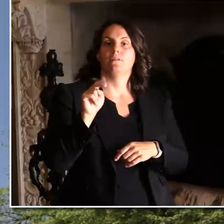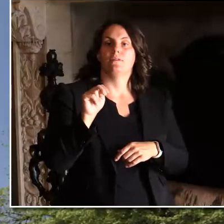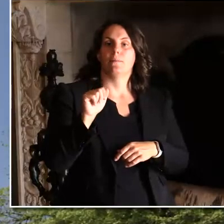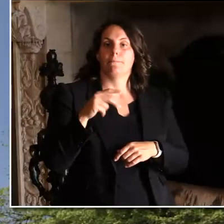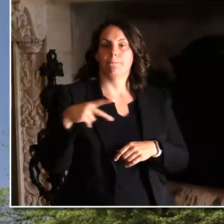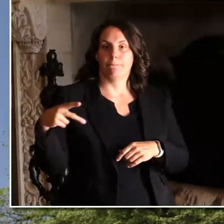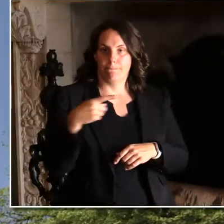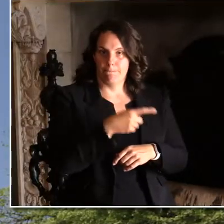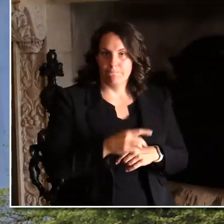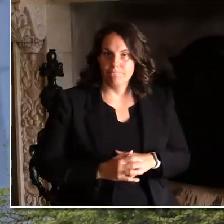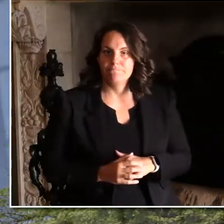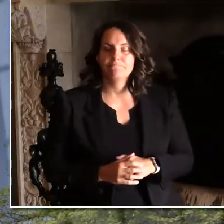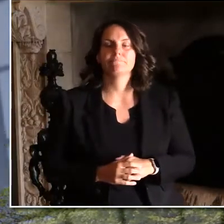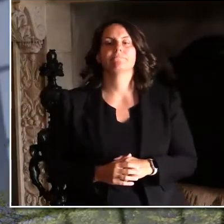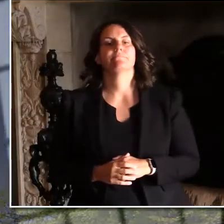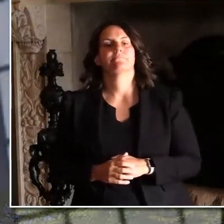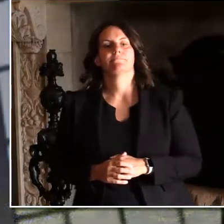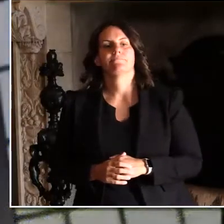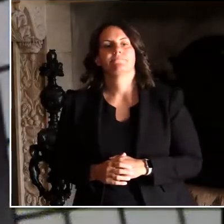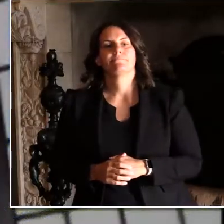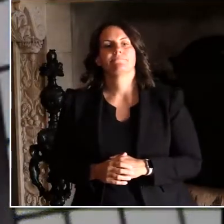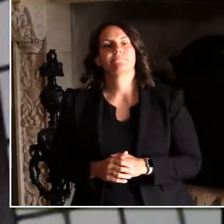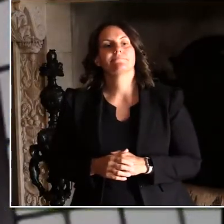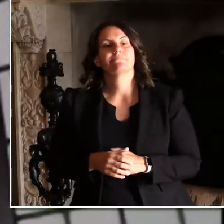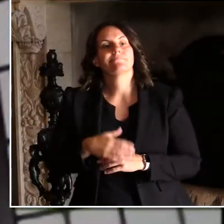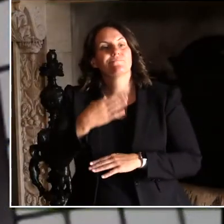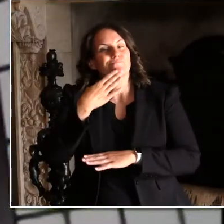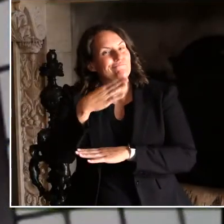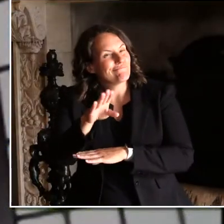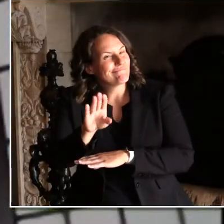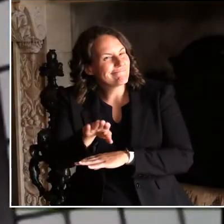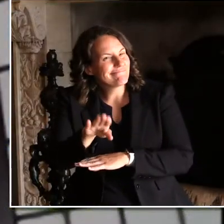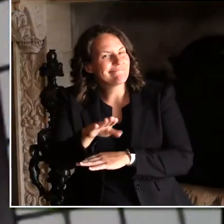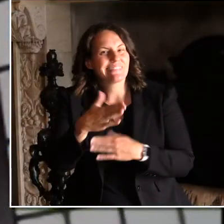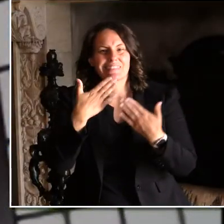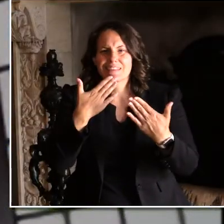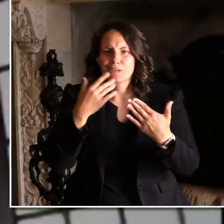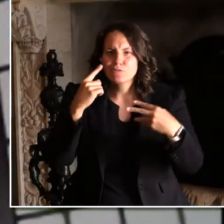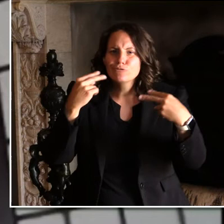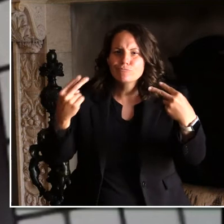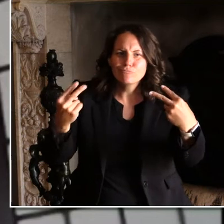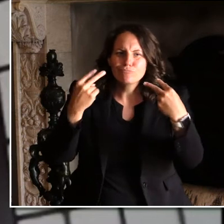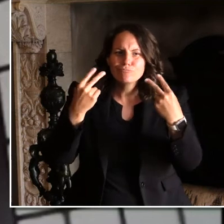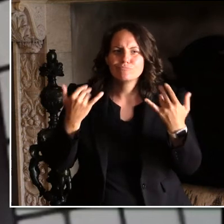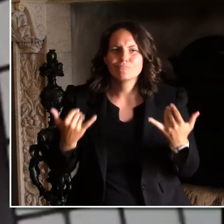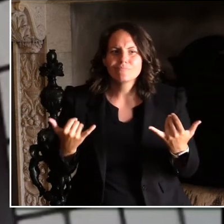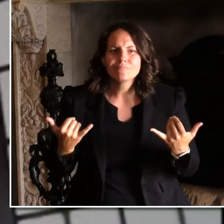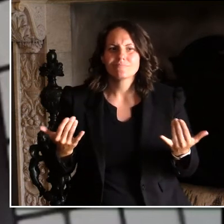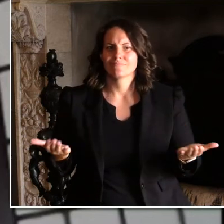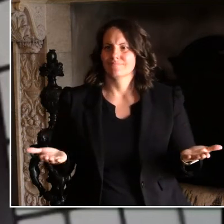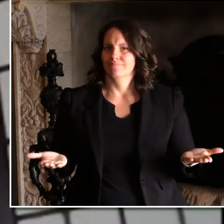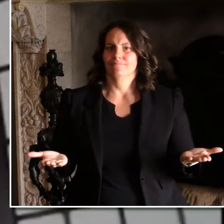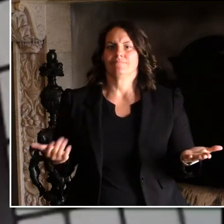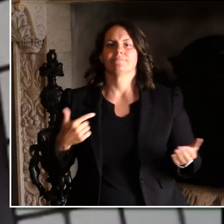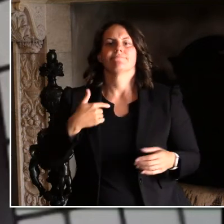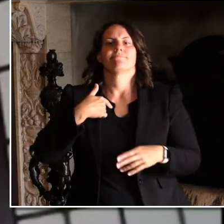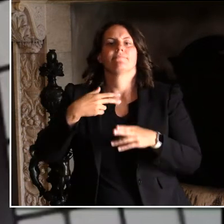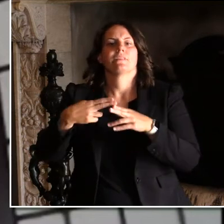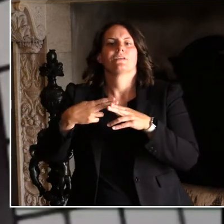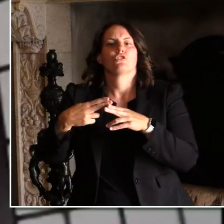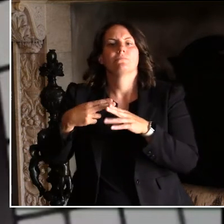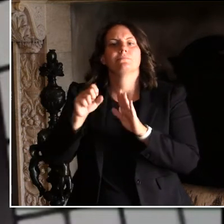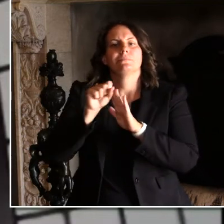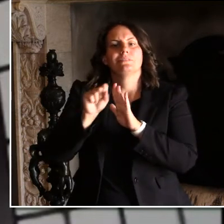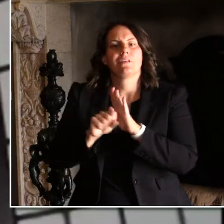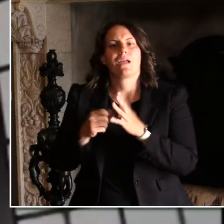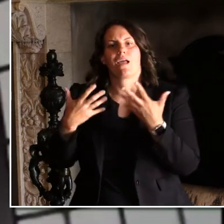Good afternoon, and thank you for joining us today. I'm Stephanie Smiley. I'm Wisconsin's Interim State Health Officer and the Administrator